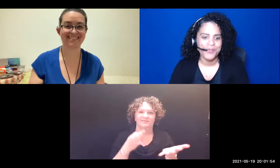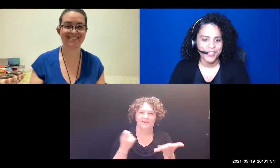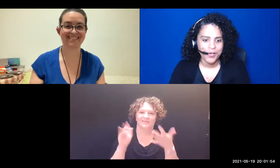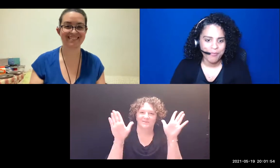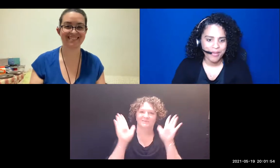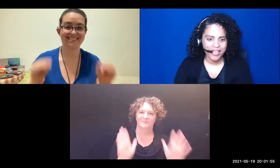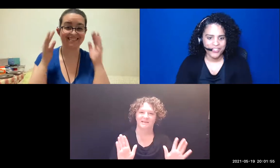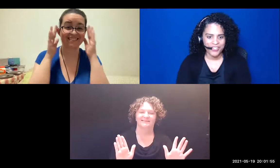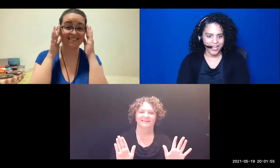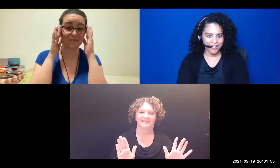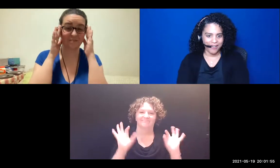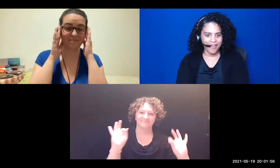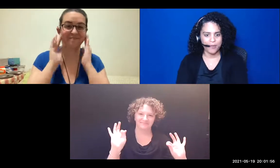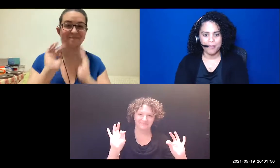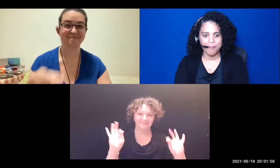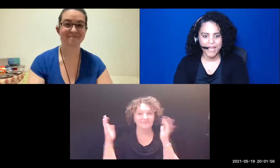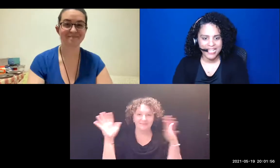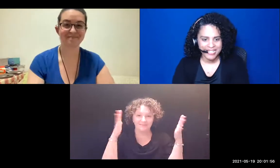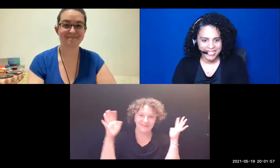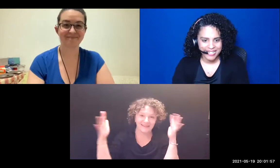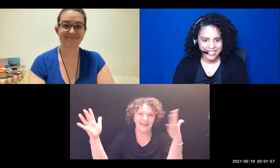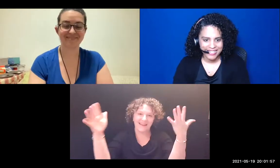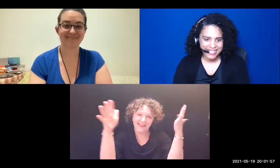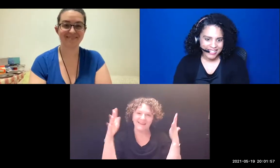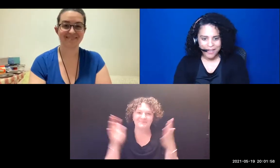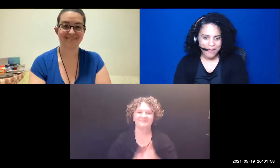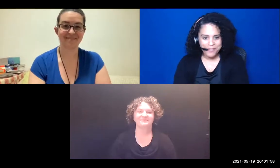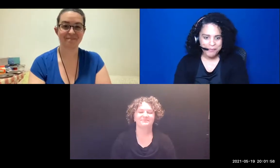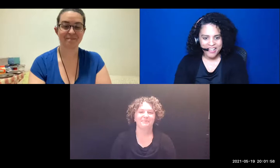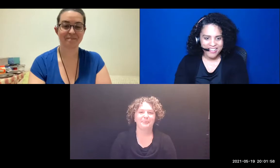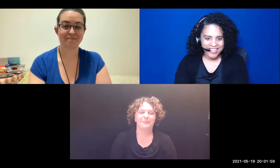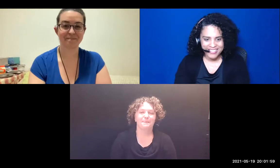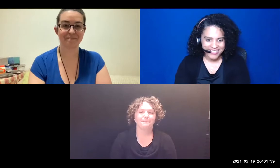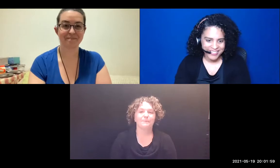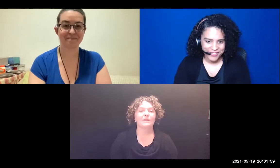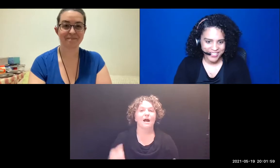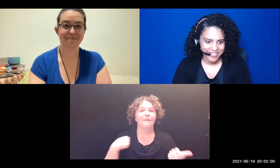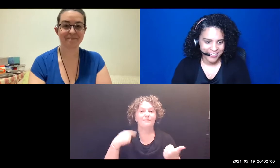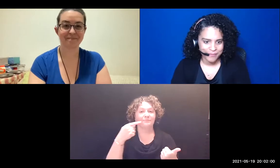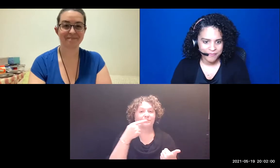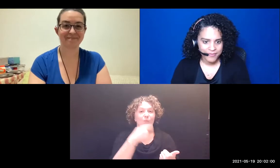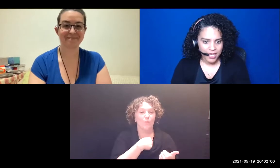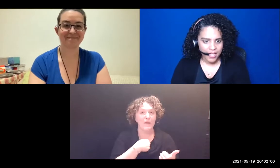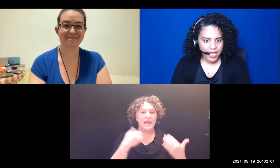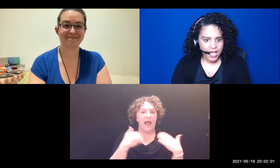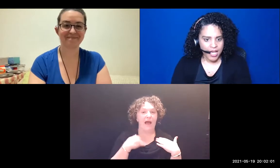Thank you so much, Sarah. That was amazing. A round of applause for Sarah.